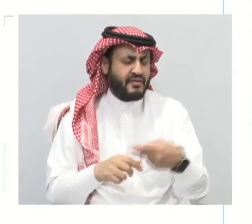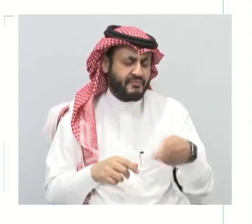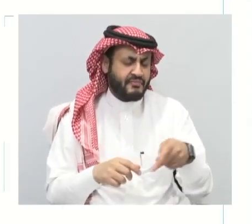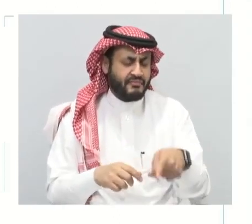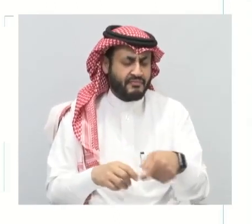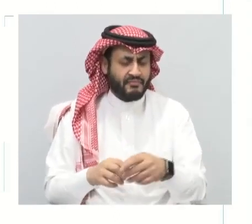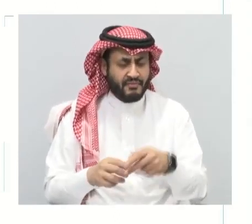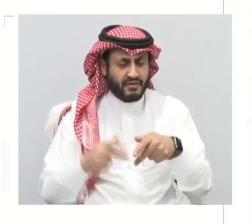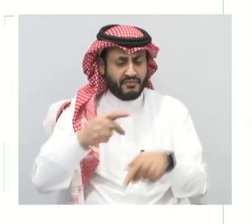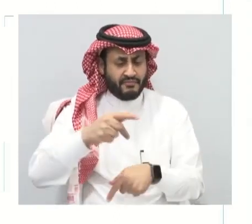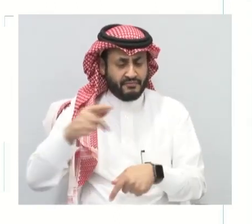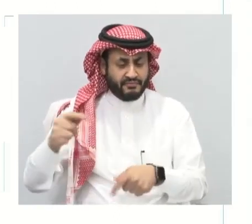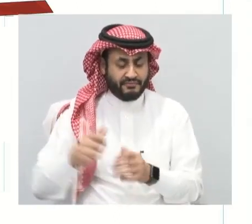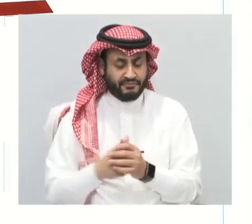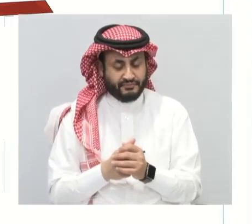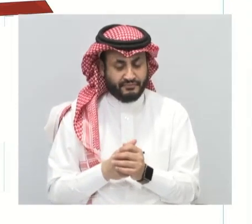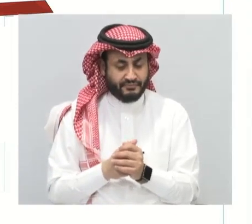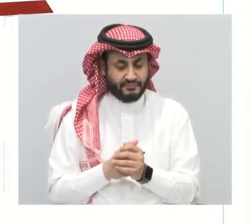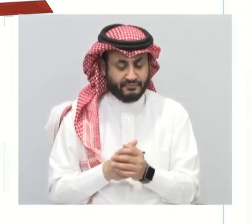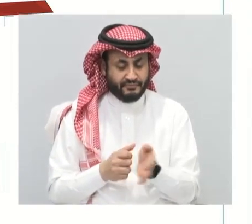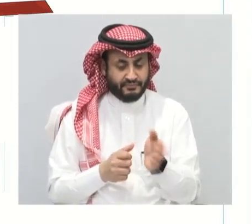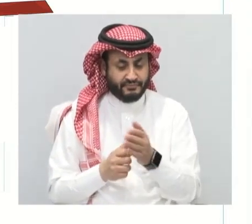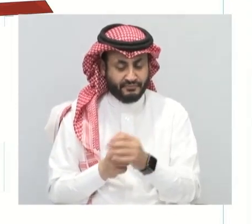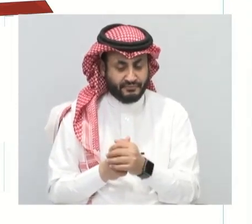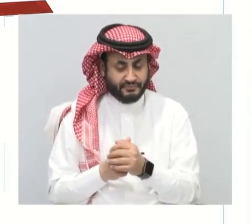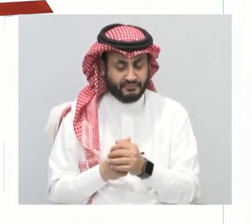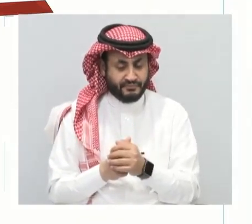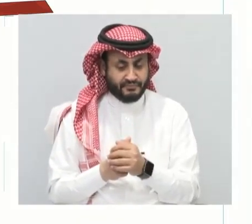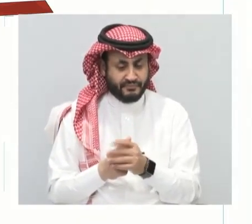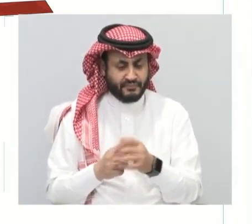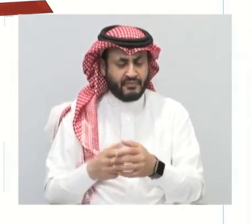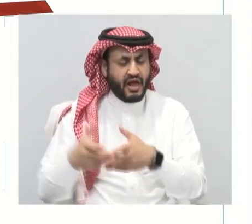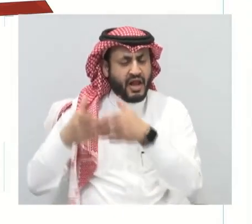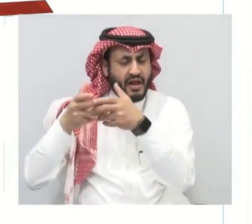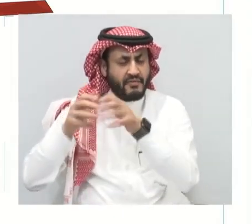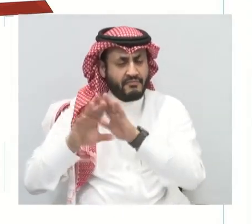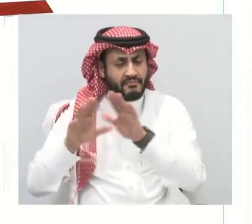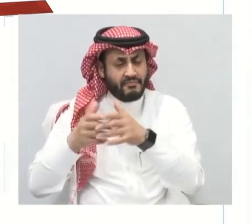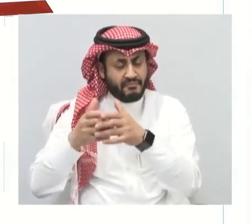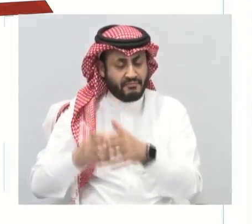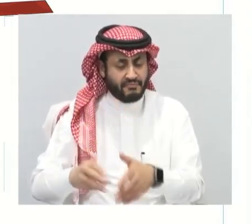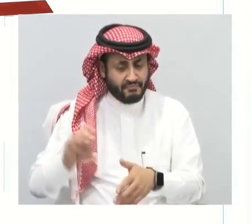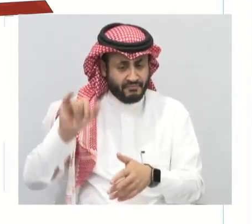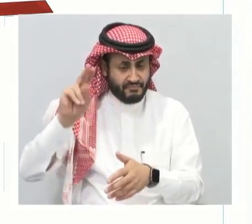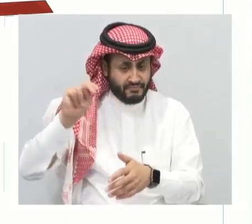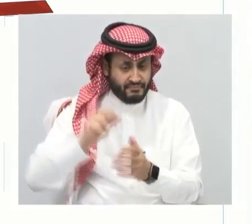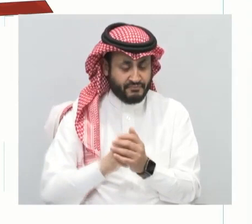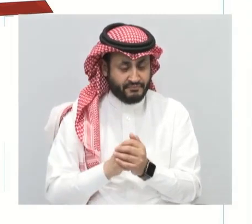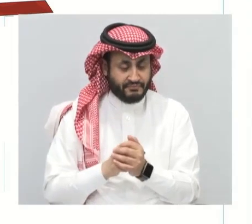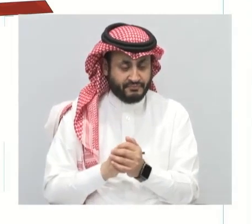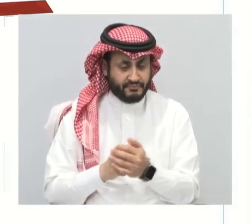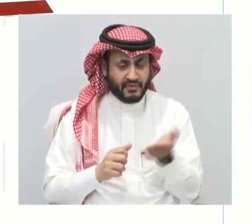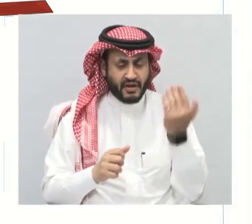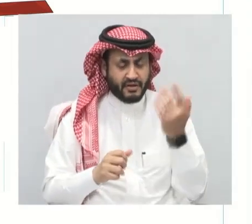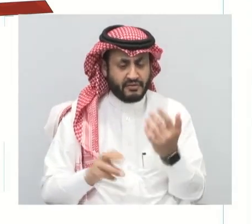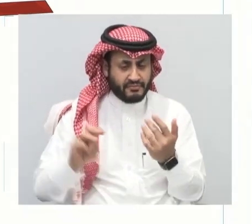say they have worn uniforms at school. And here, this guy is winning a race, and the verb here, win. The past of